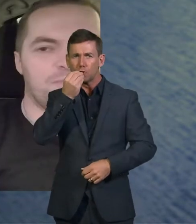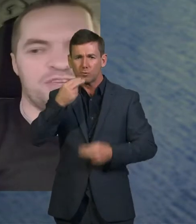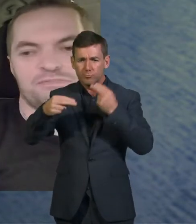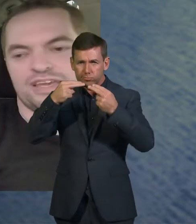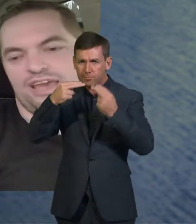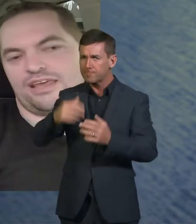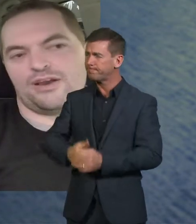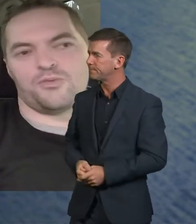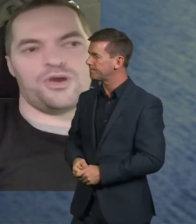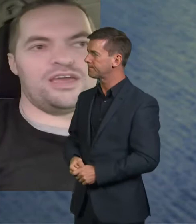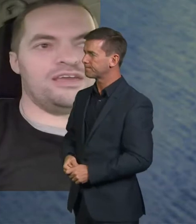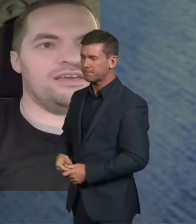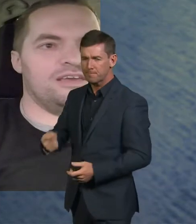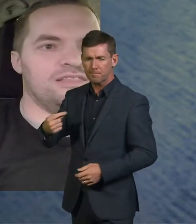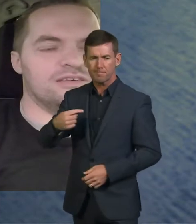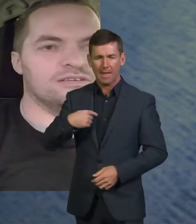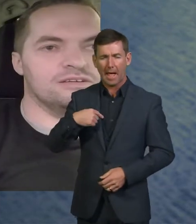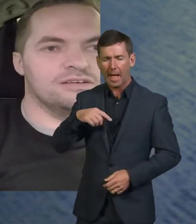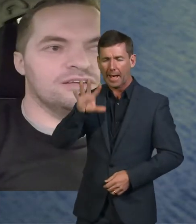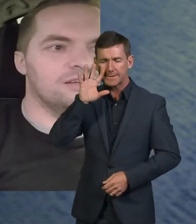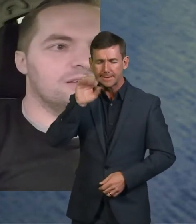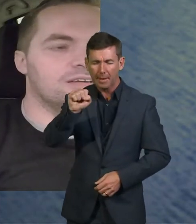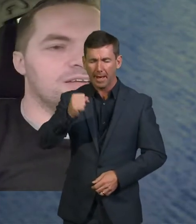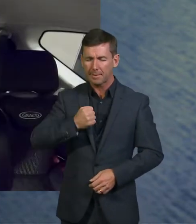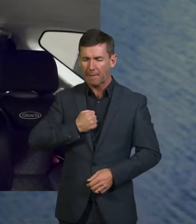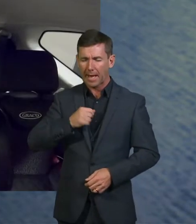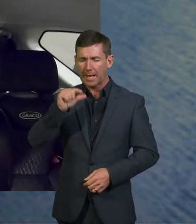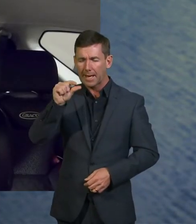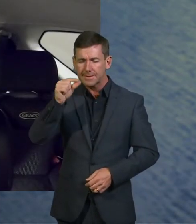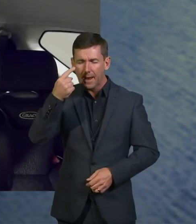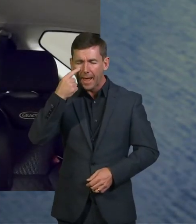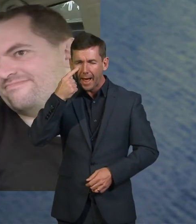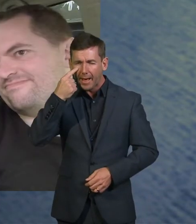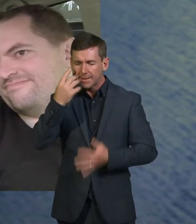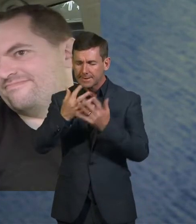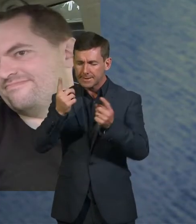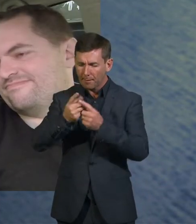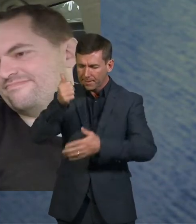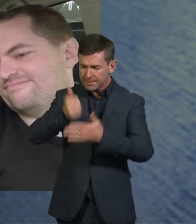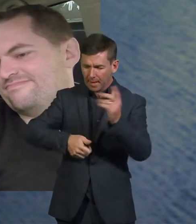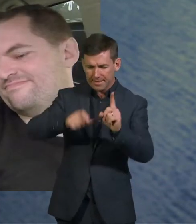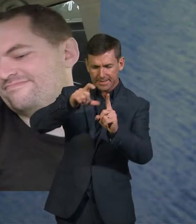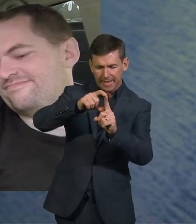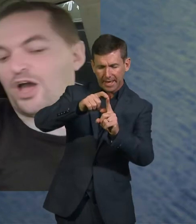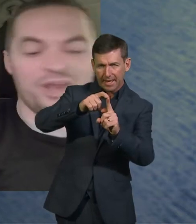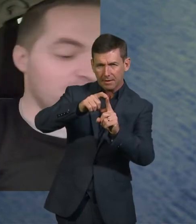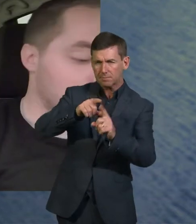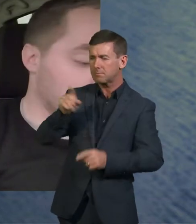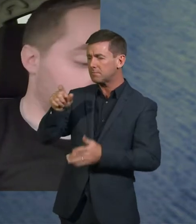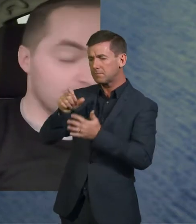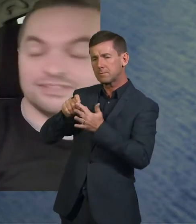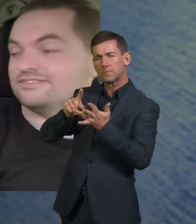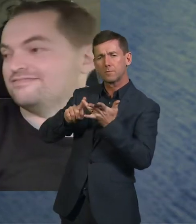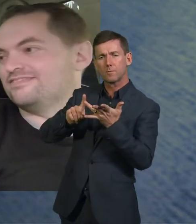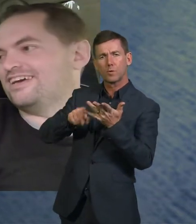eye something beginning with D. Donut. No, we ate those on